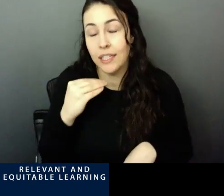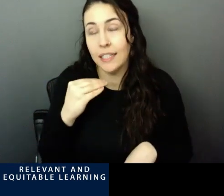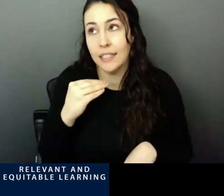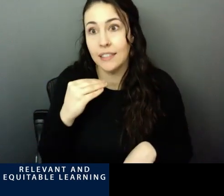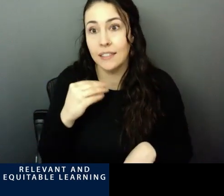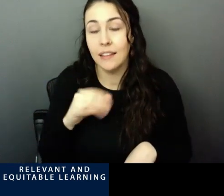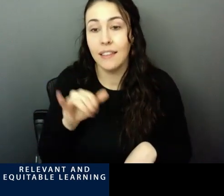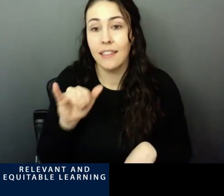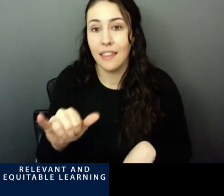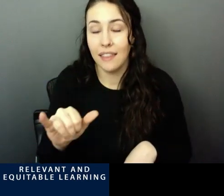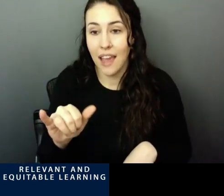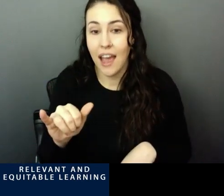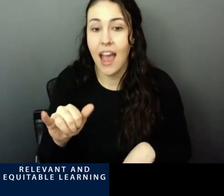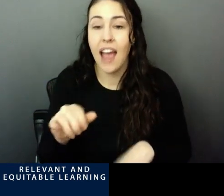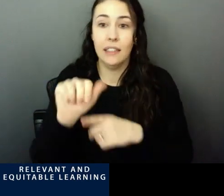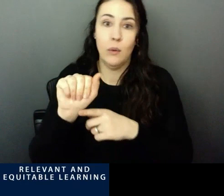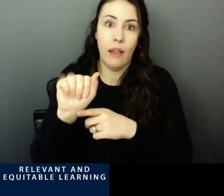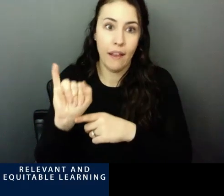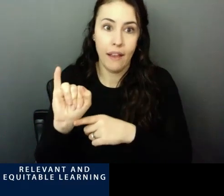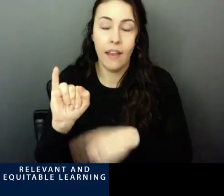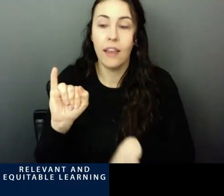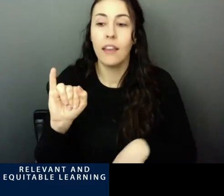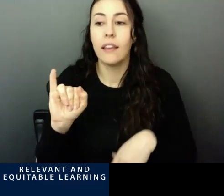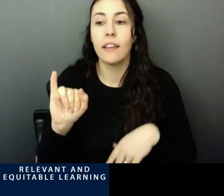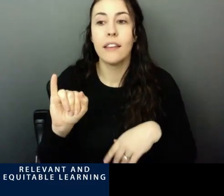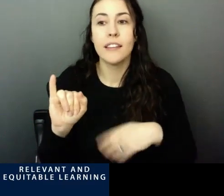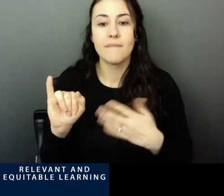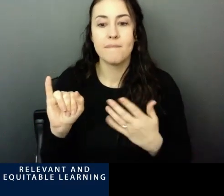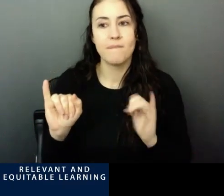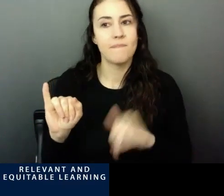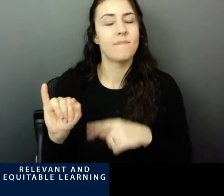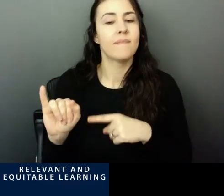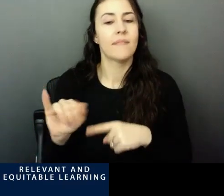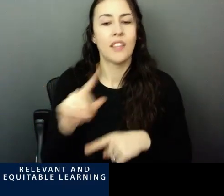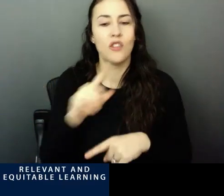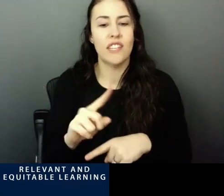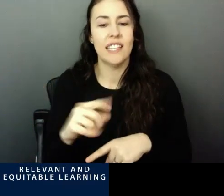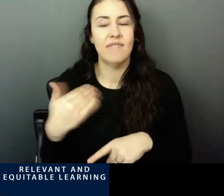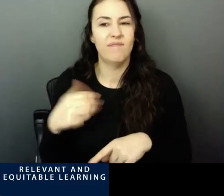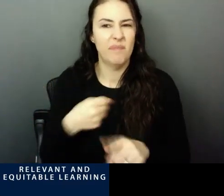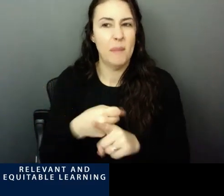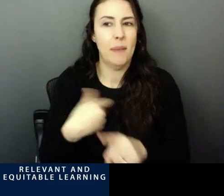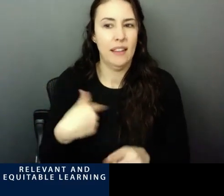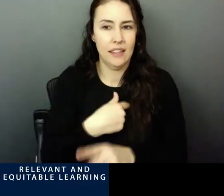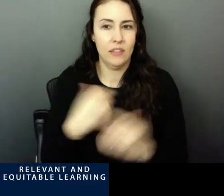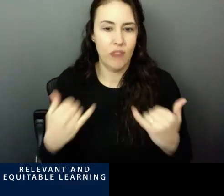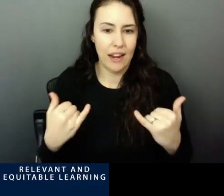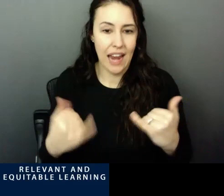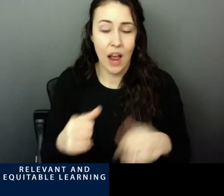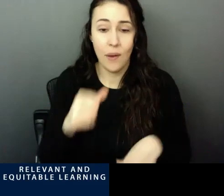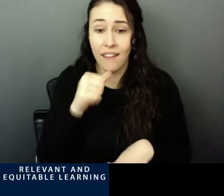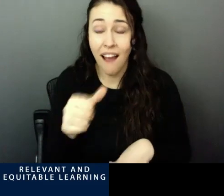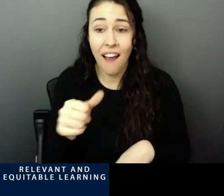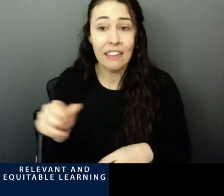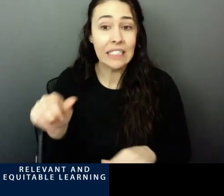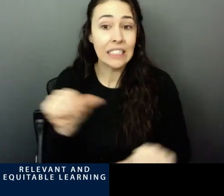a phenomena, artificial intelligence is, that is really impacting us right now. It's not a science fiction story